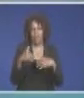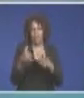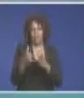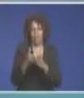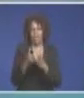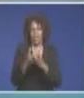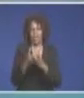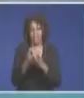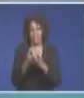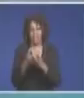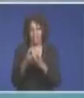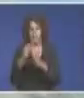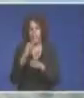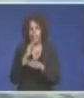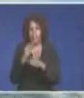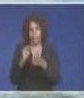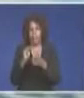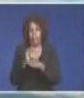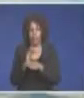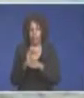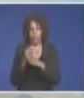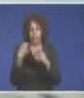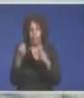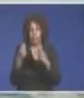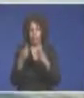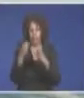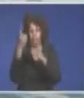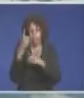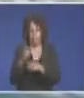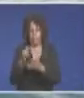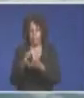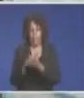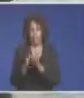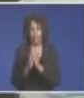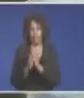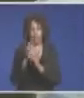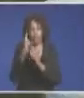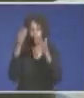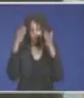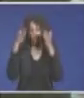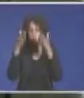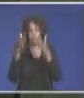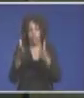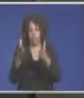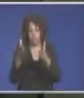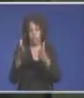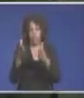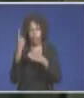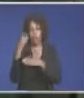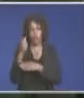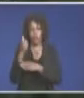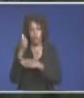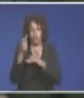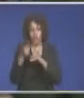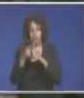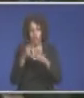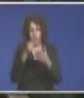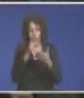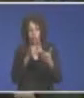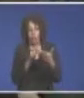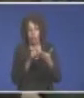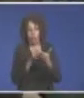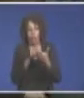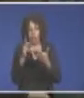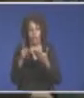that the Ministry of Health would have to make. One of the key focuses of these trips for officials is to prioritize projects